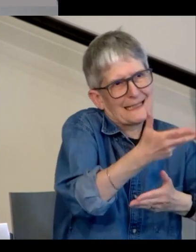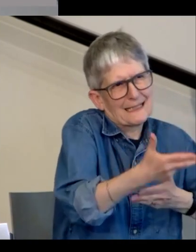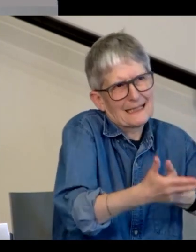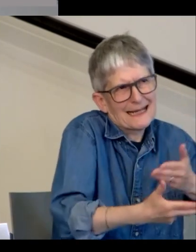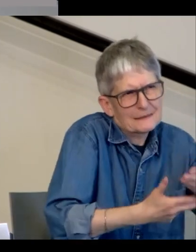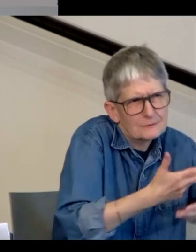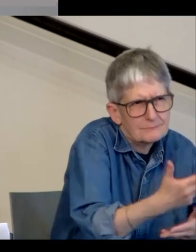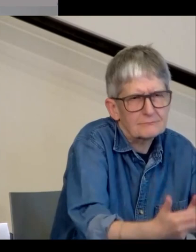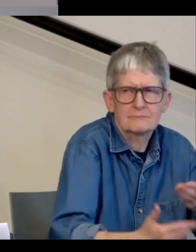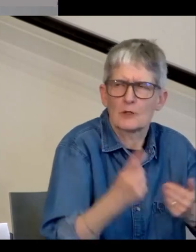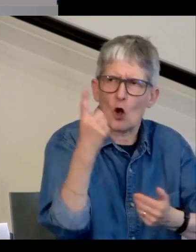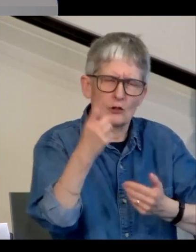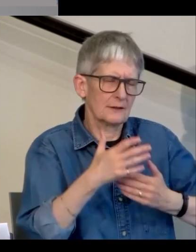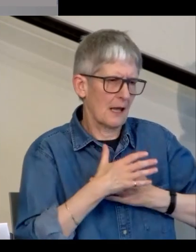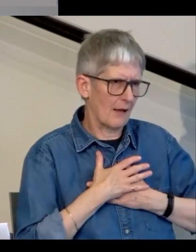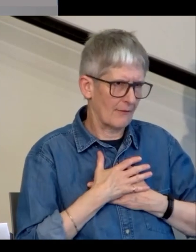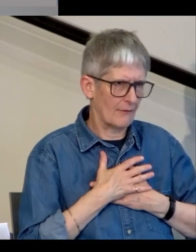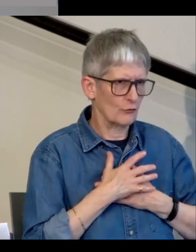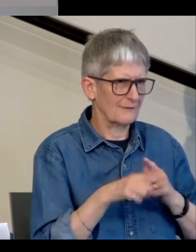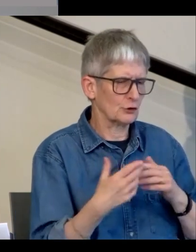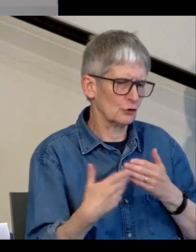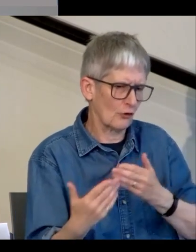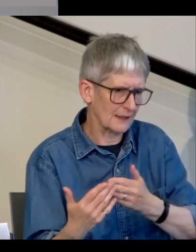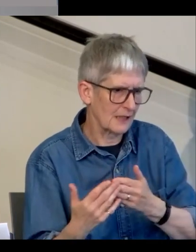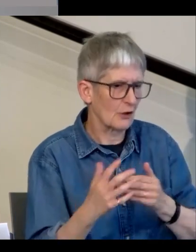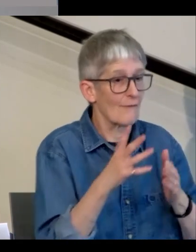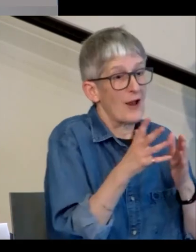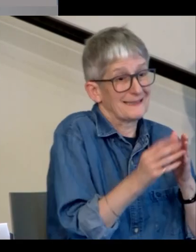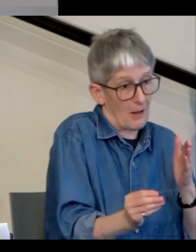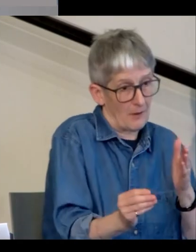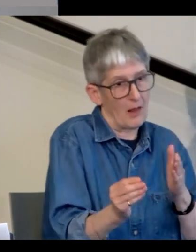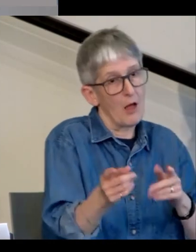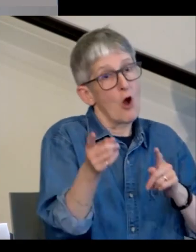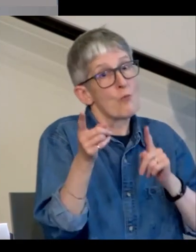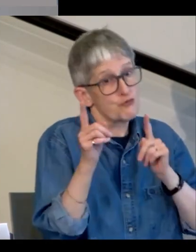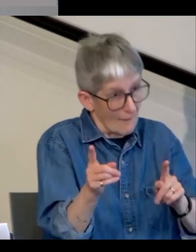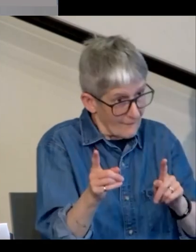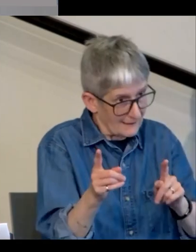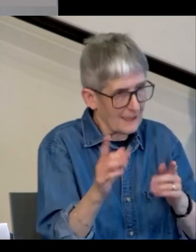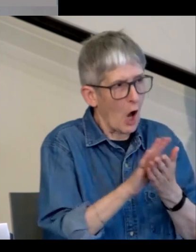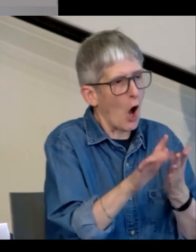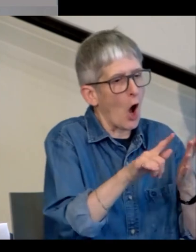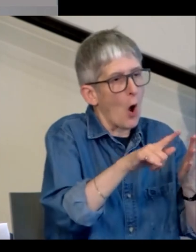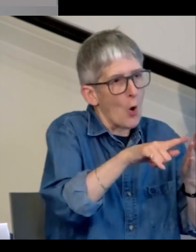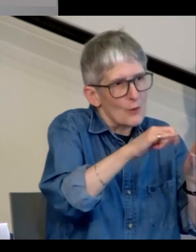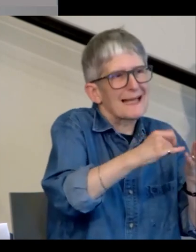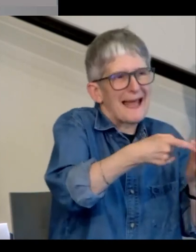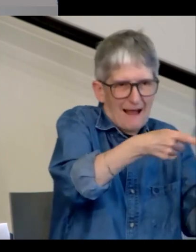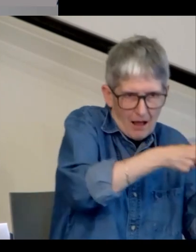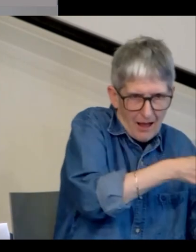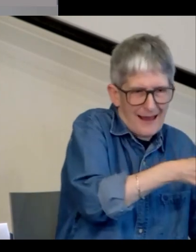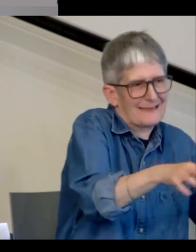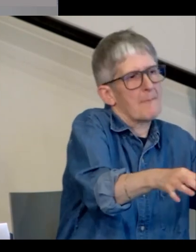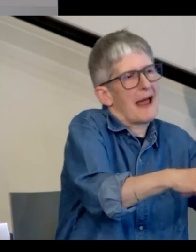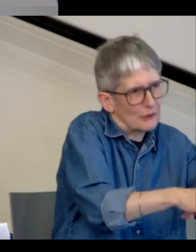the nature of God's love. So in Hosea, we have the tragic story of Hosea's marriage